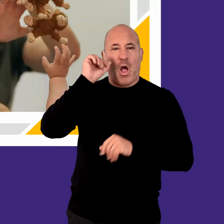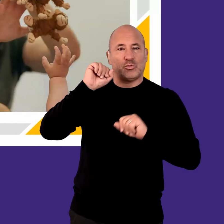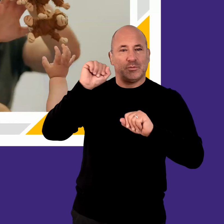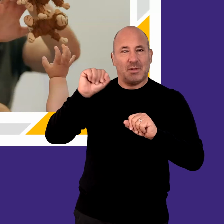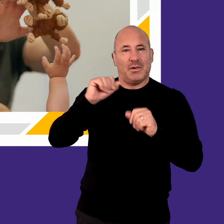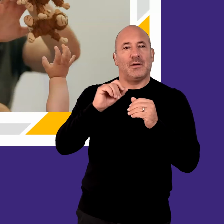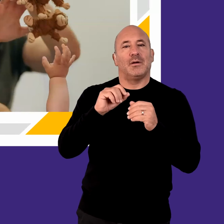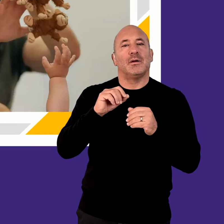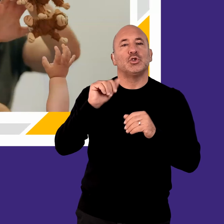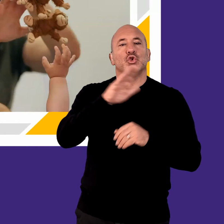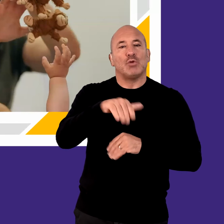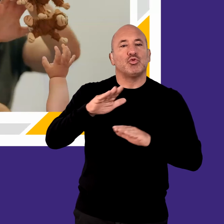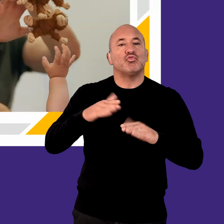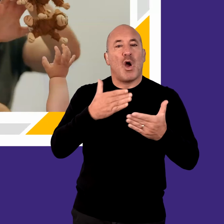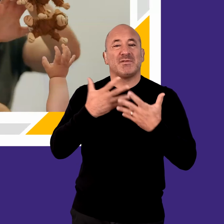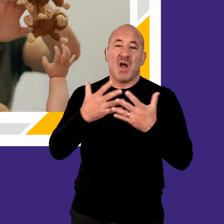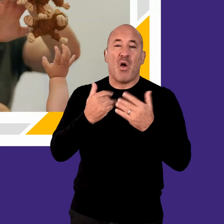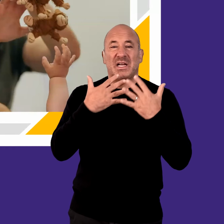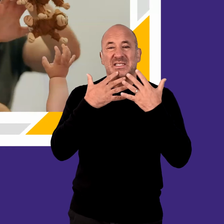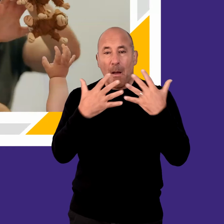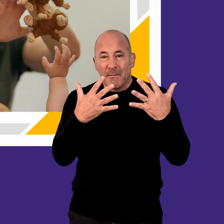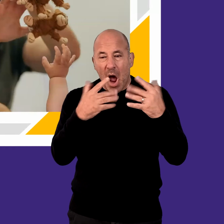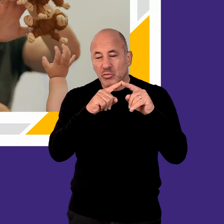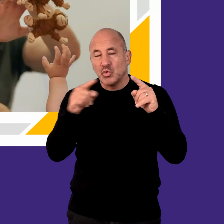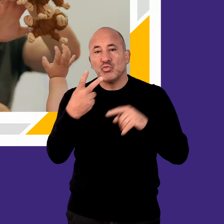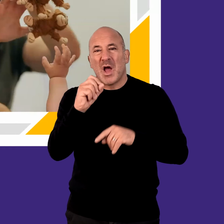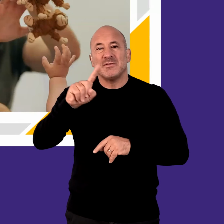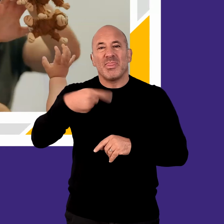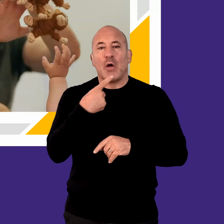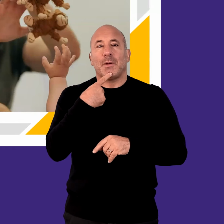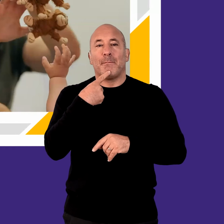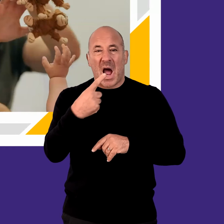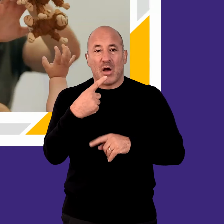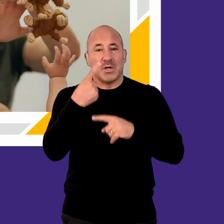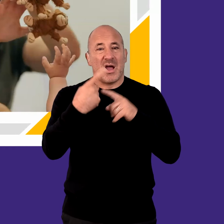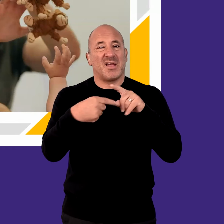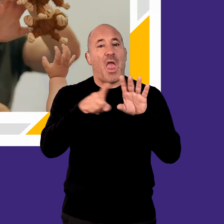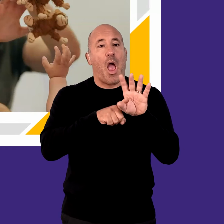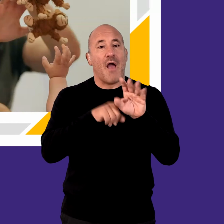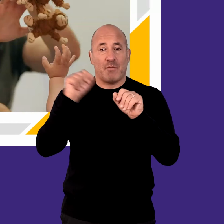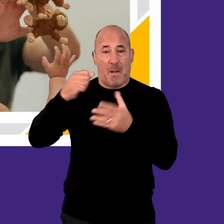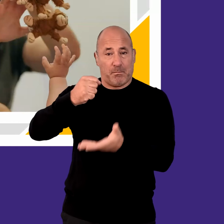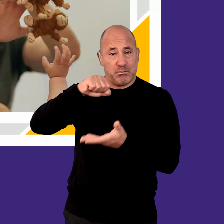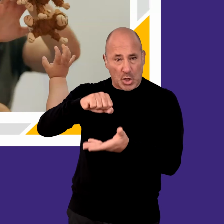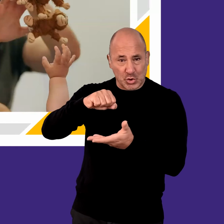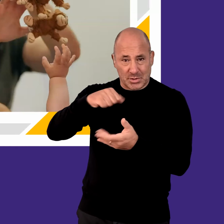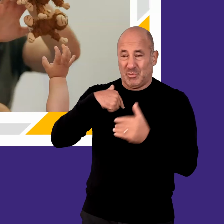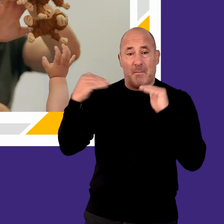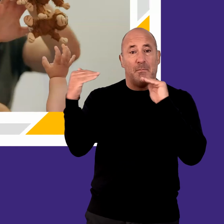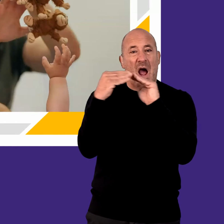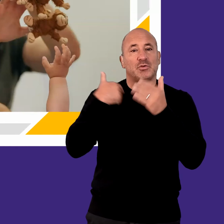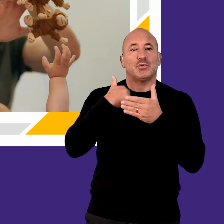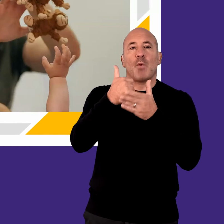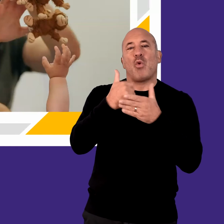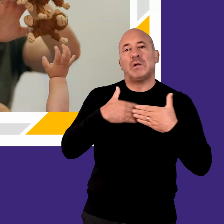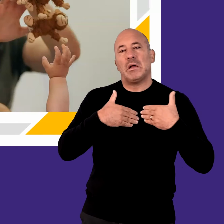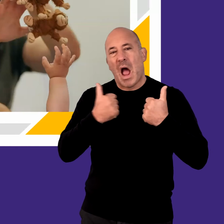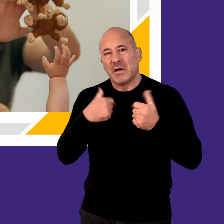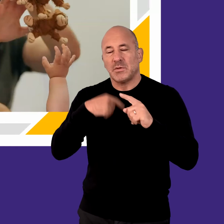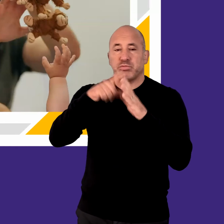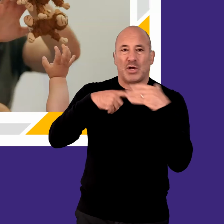Services commit between £10,000 and £20,000 per year from their core budget, which we match with support in kind and